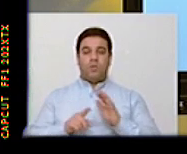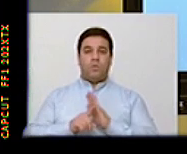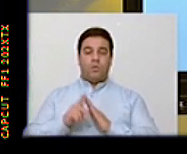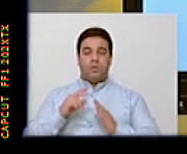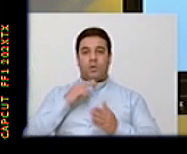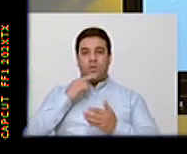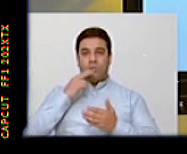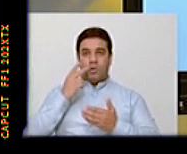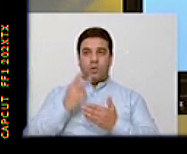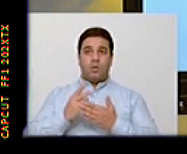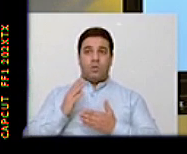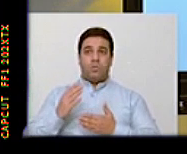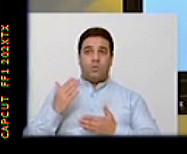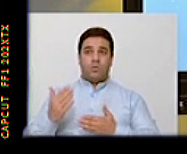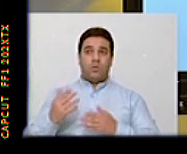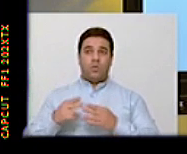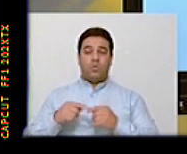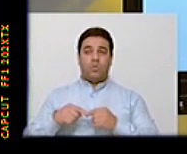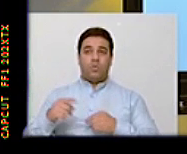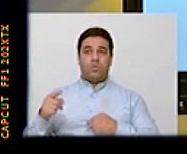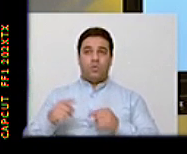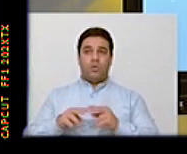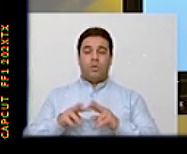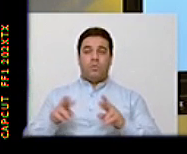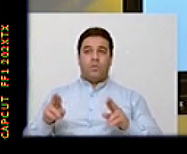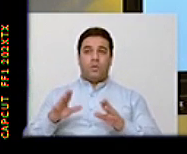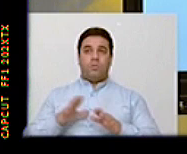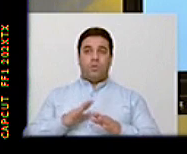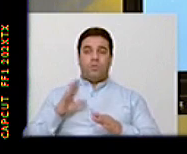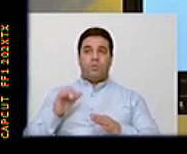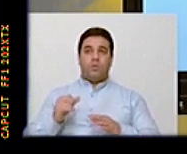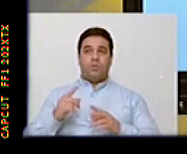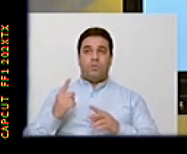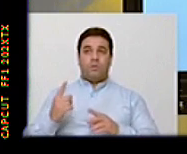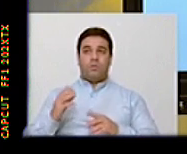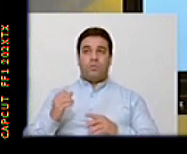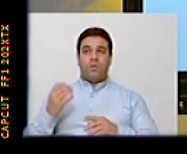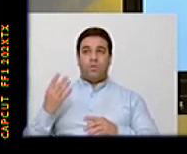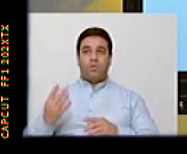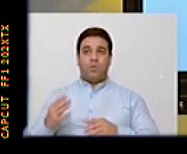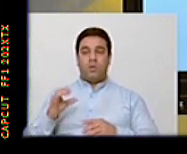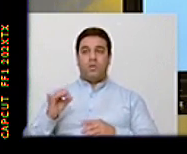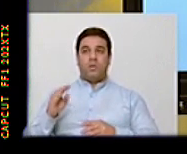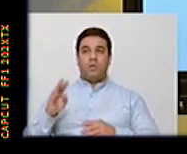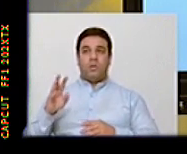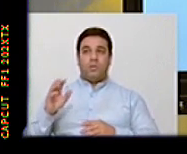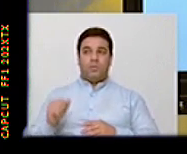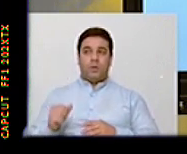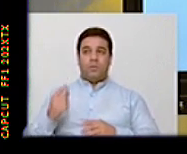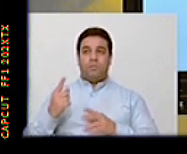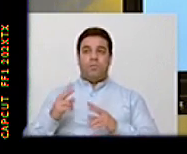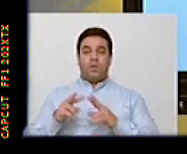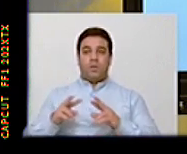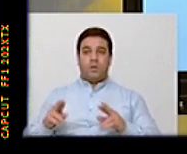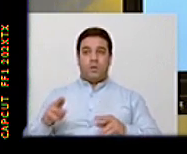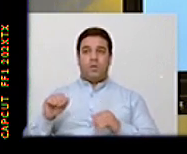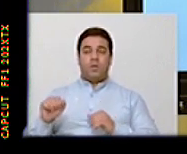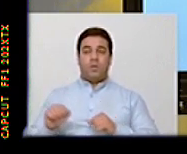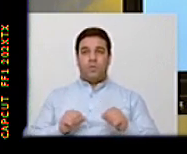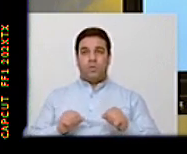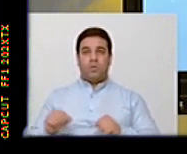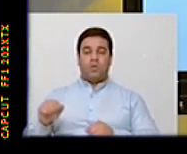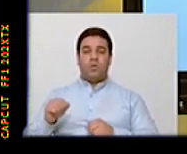e'tibor beradigan bo'lsak, uzunliklari bir xil bo'lgan va 1 va 4-chi sistema bir xil